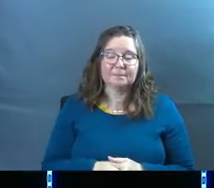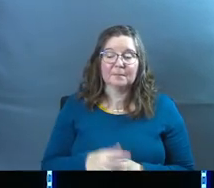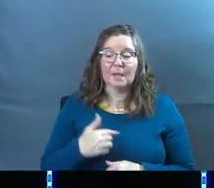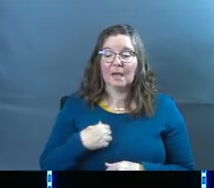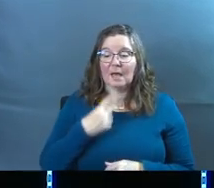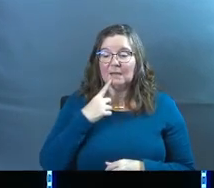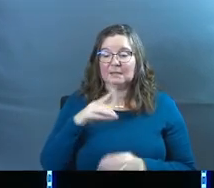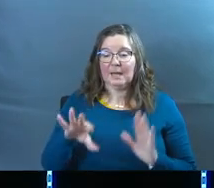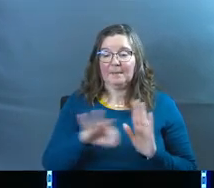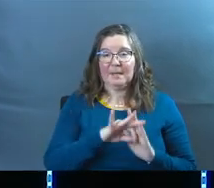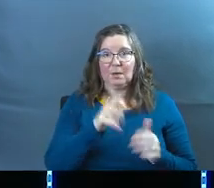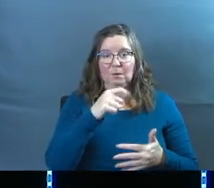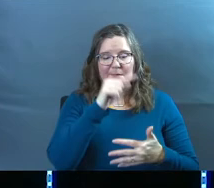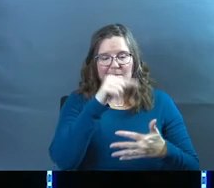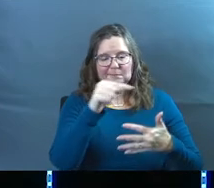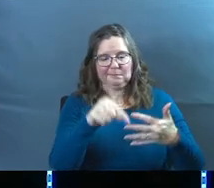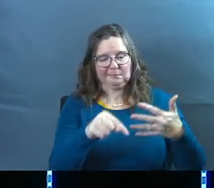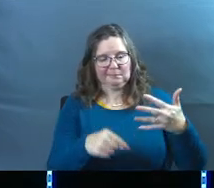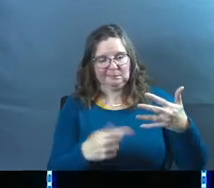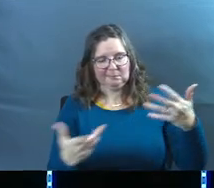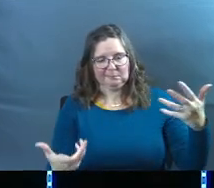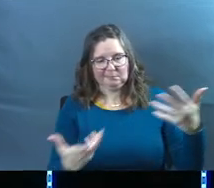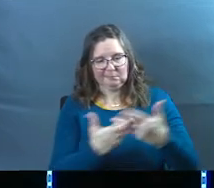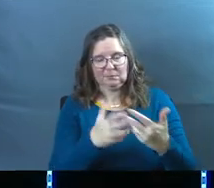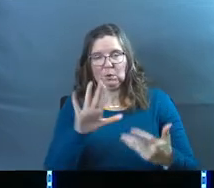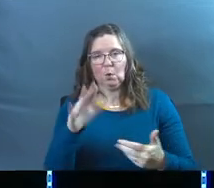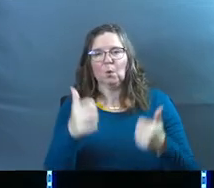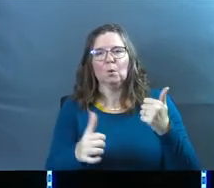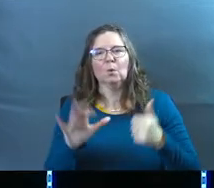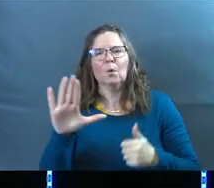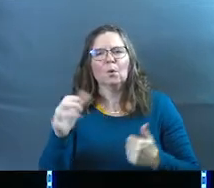I'd say pick your promise. What's yours?